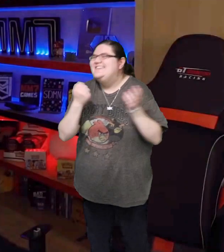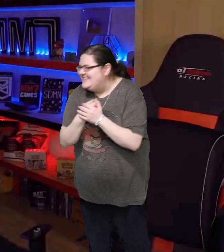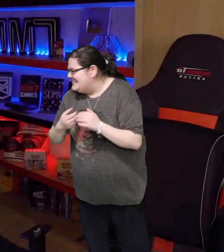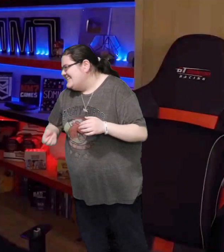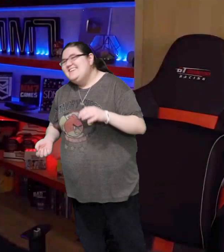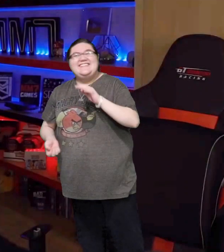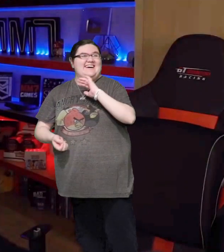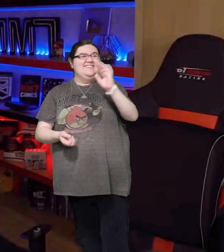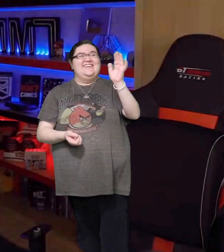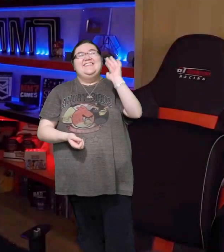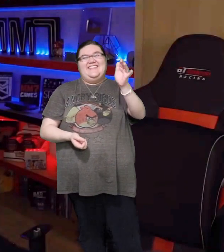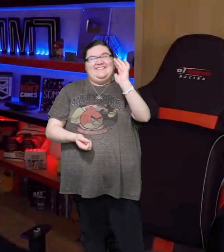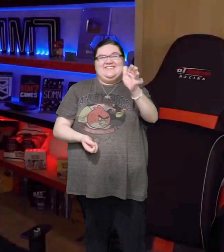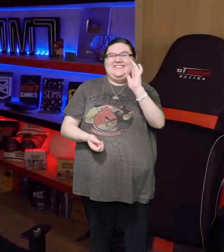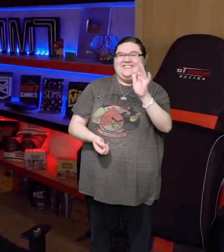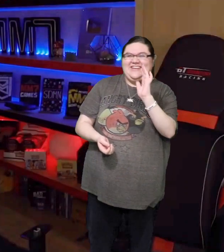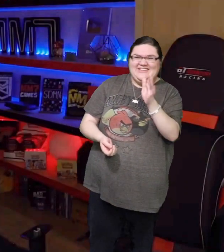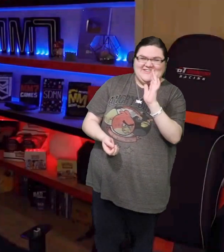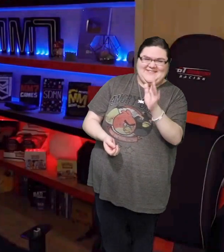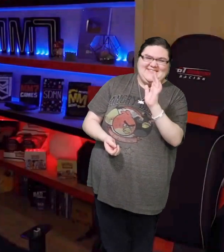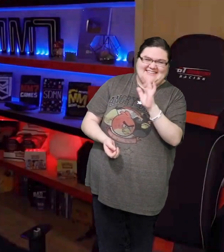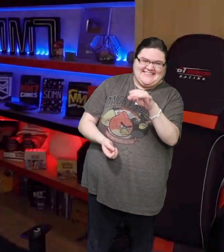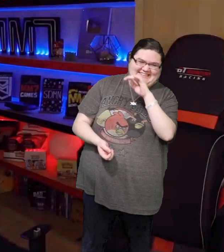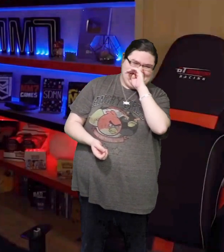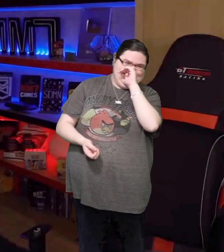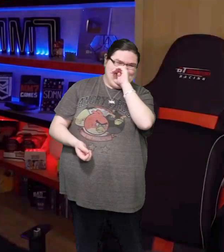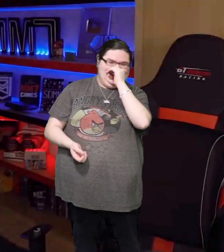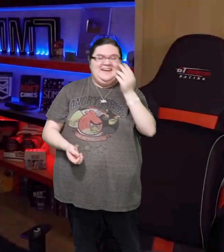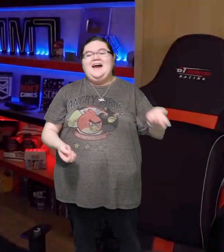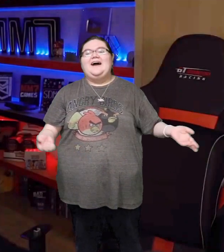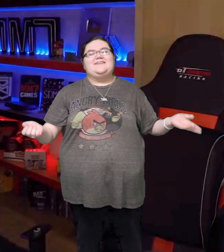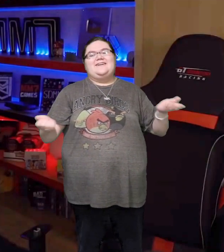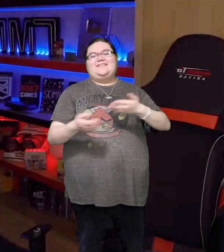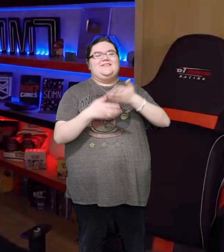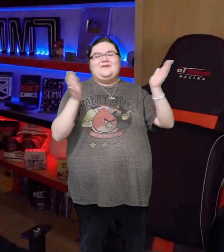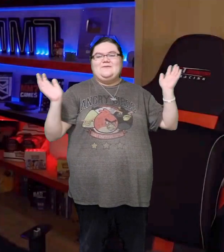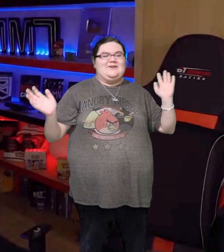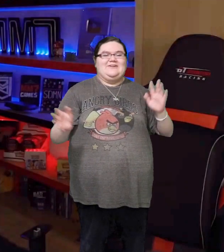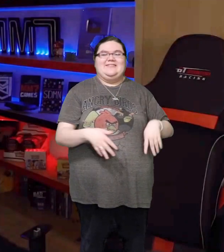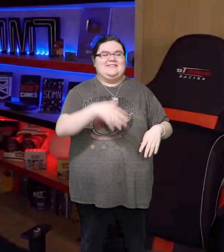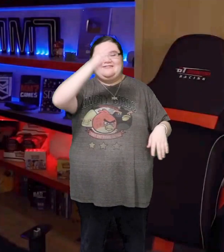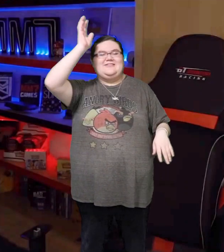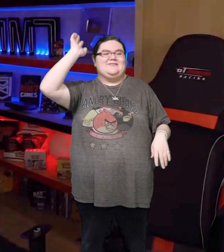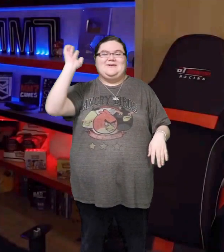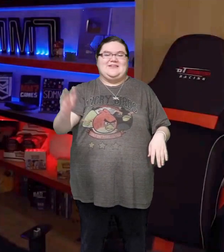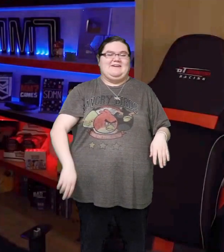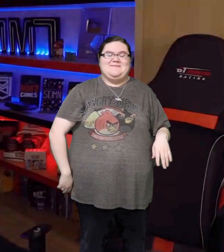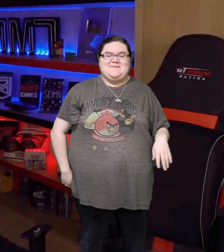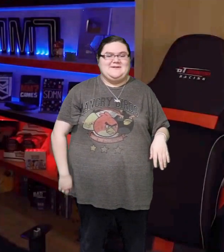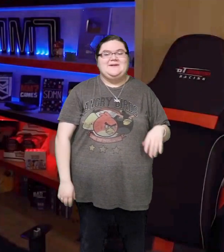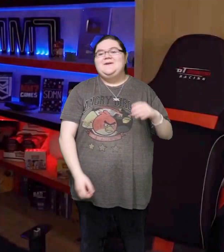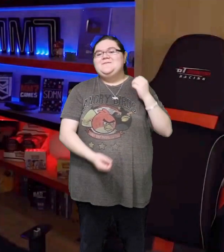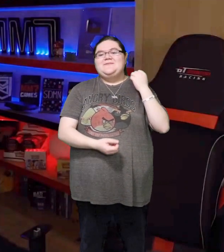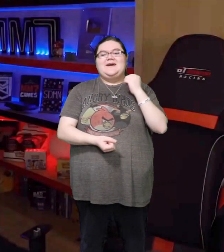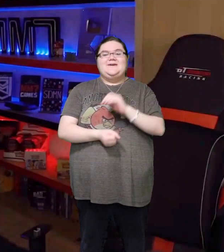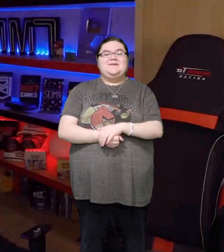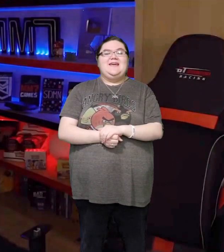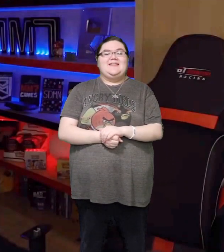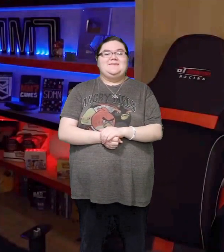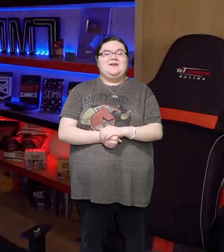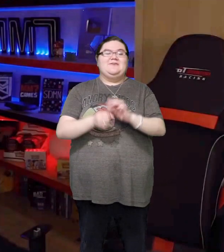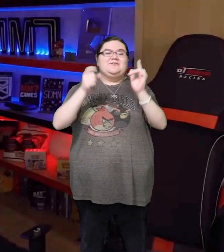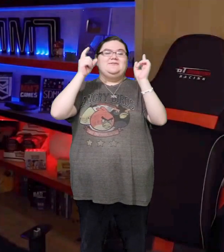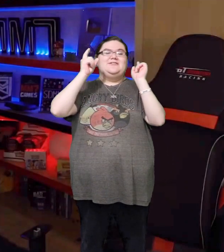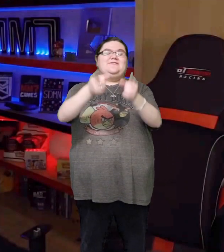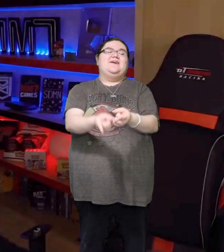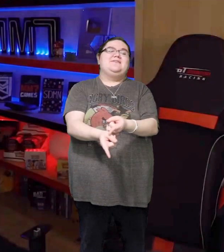Santa? That was nostalgic for me too. I granted, these aren't weird or anything, they're just ones that I remember. But